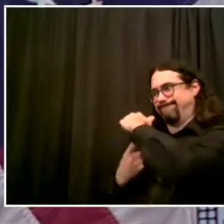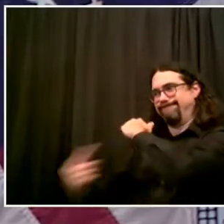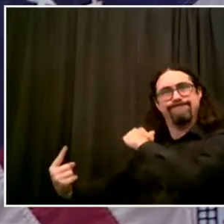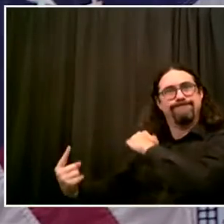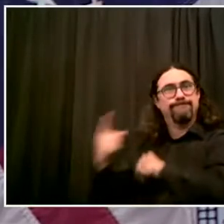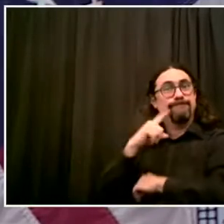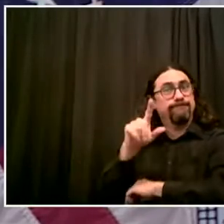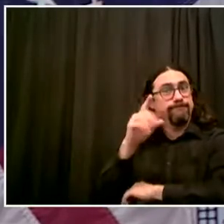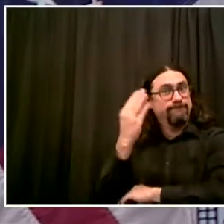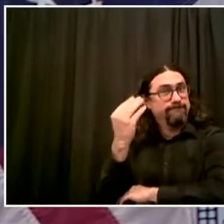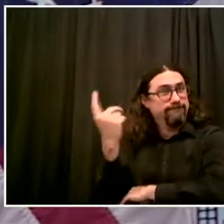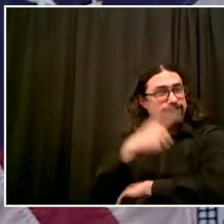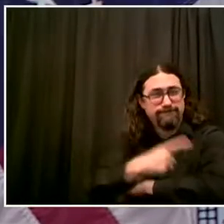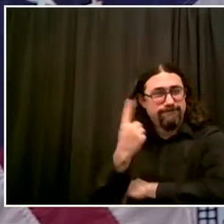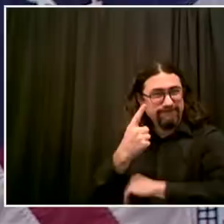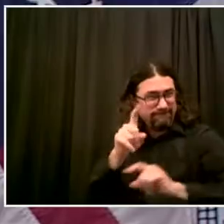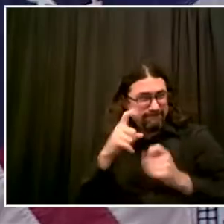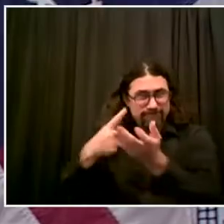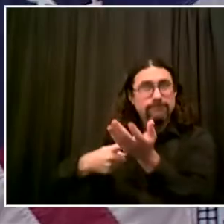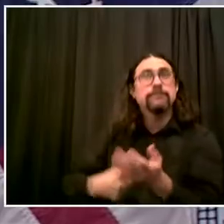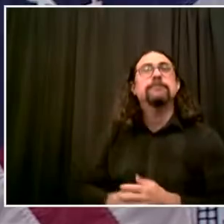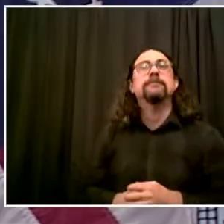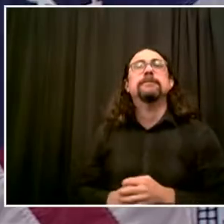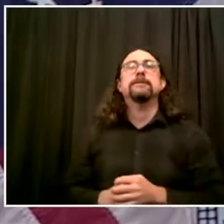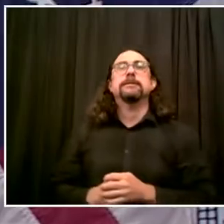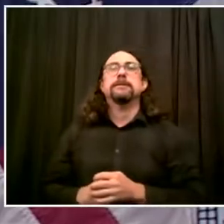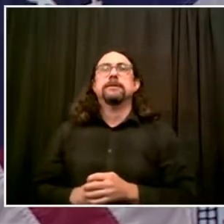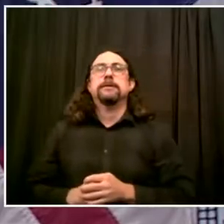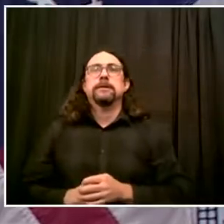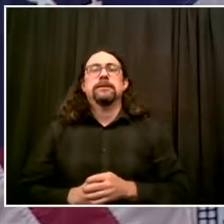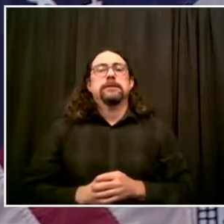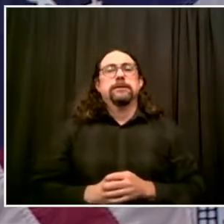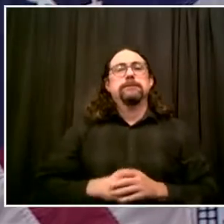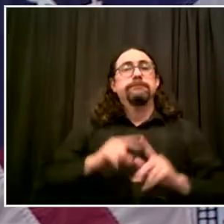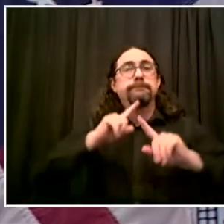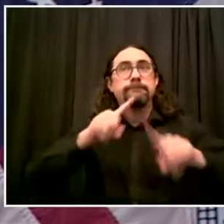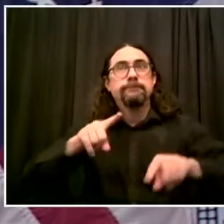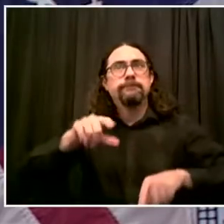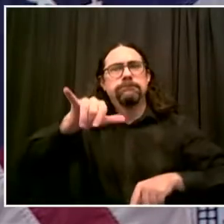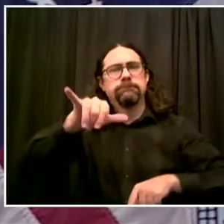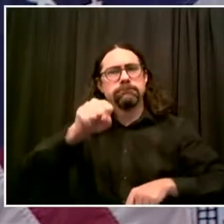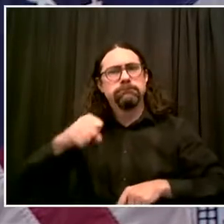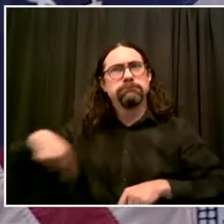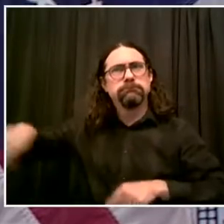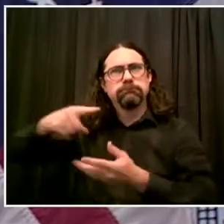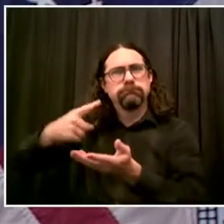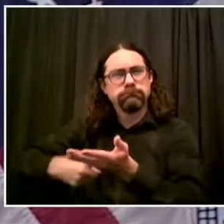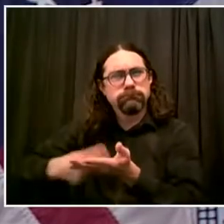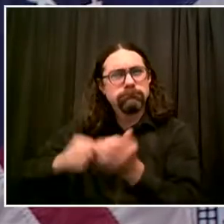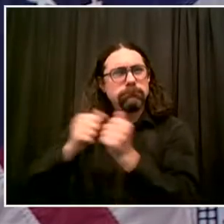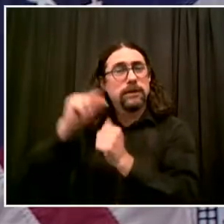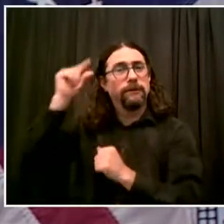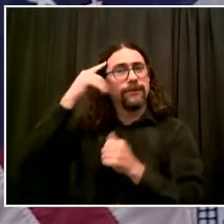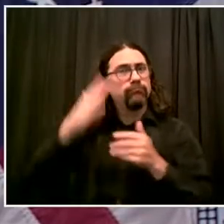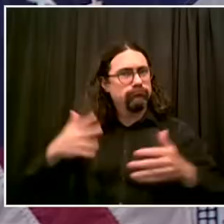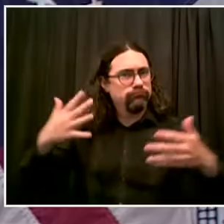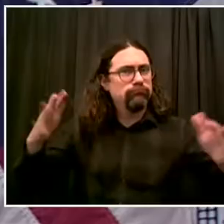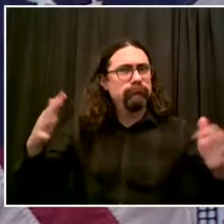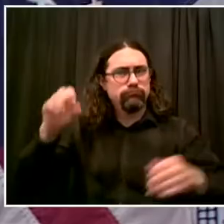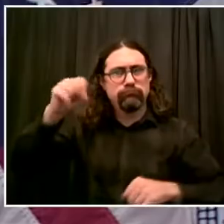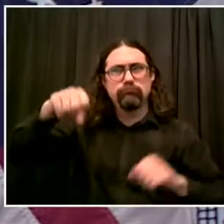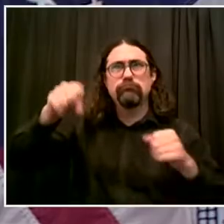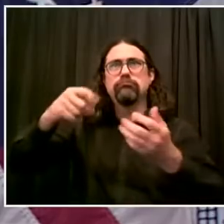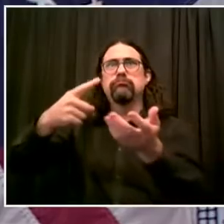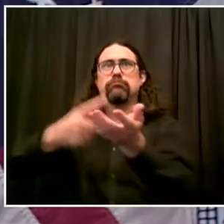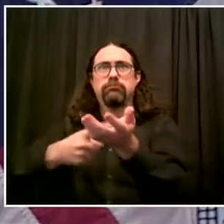trying to figure out what makes sense. I mean, it's clear, Andrew, there is a problem in a number of other states. And we have to